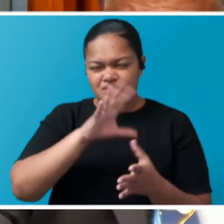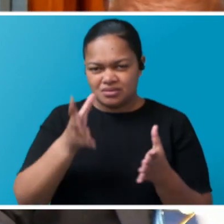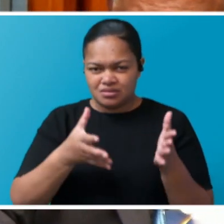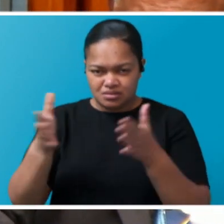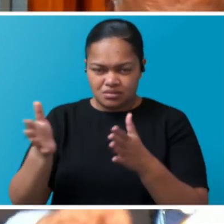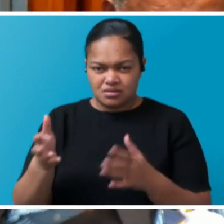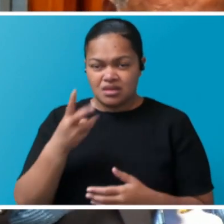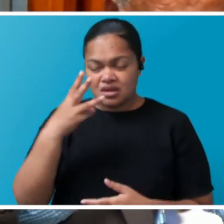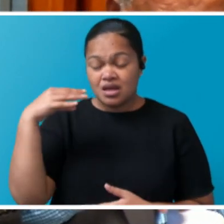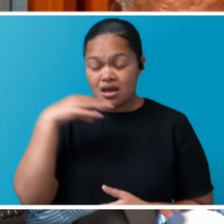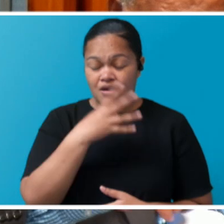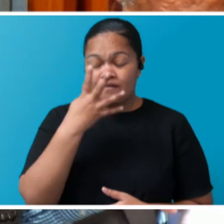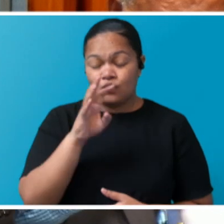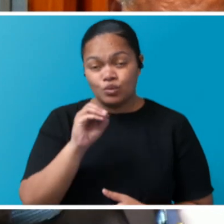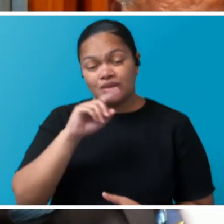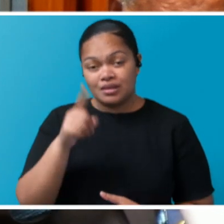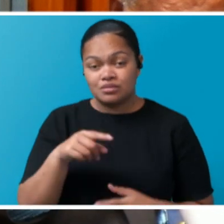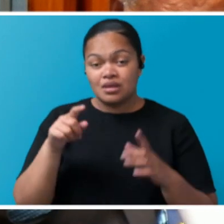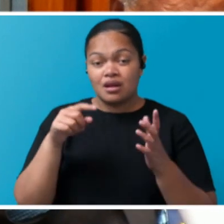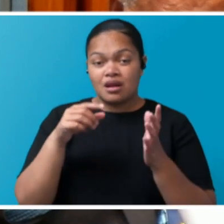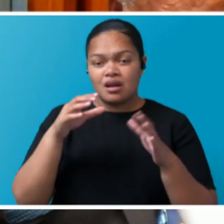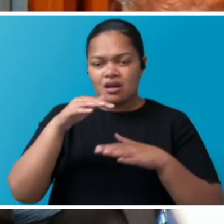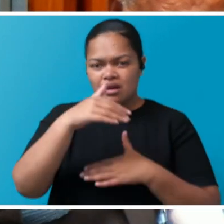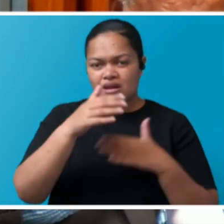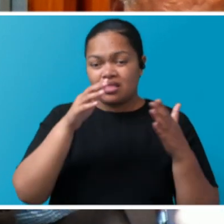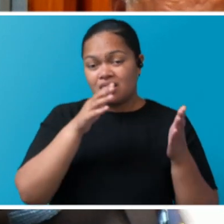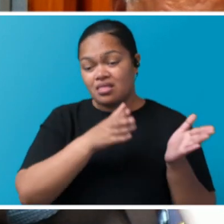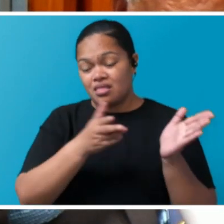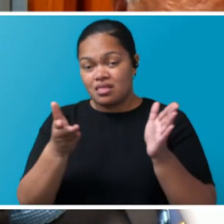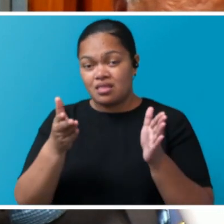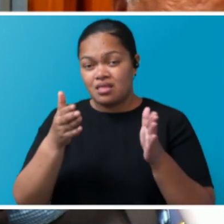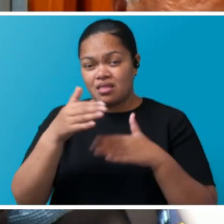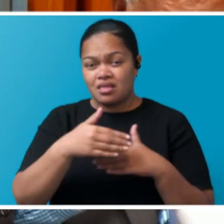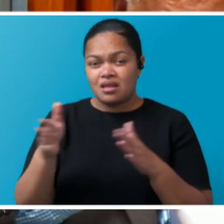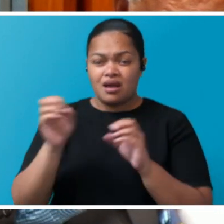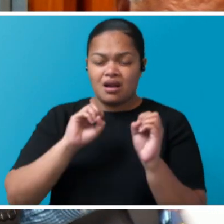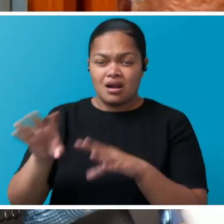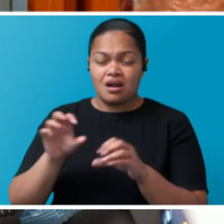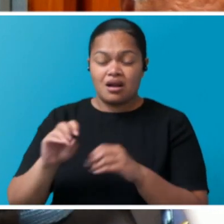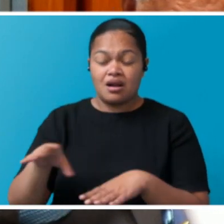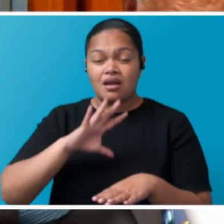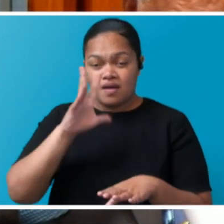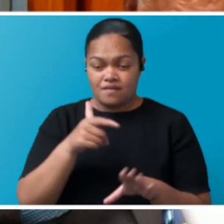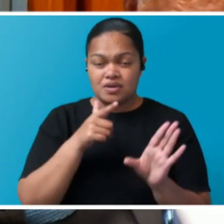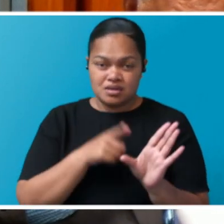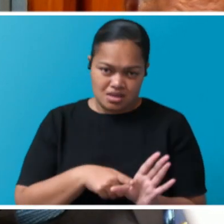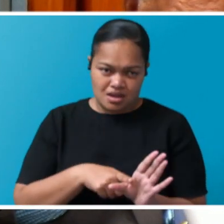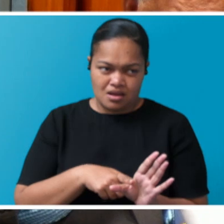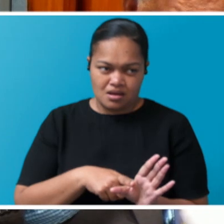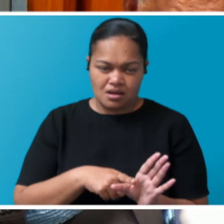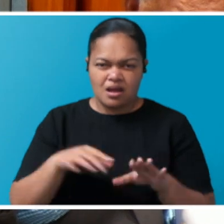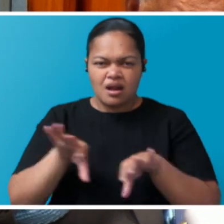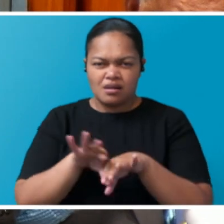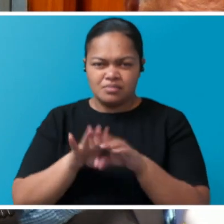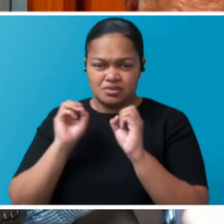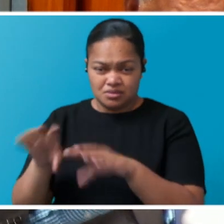40,330 tons of waste dumped at Vunato dump site annually. Speaker, sir, to manage